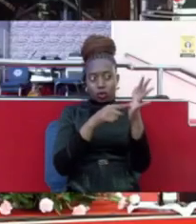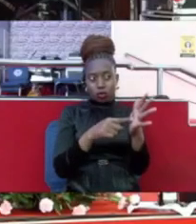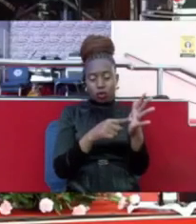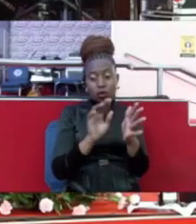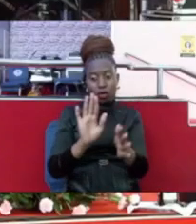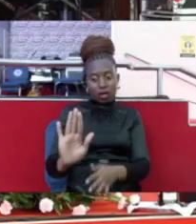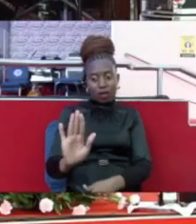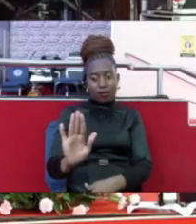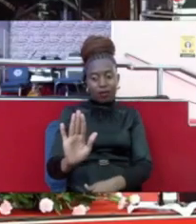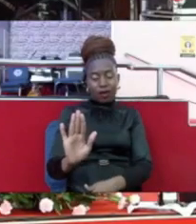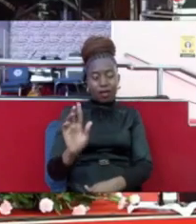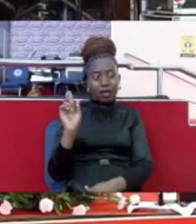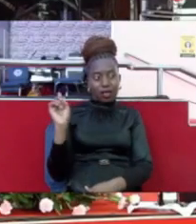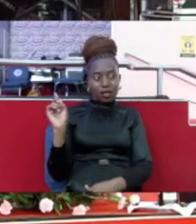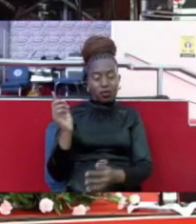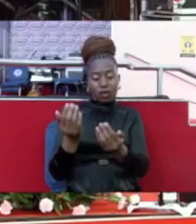And